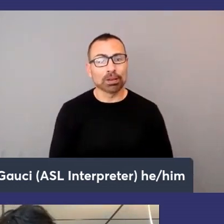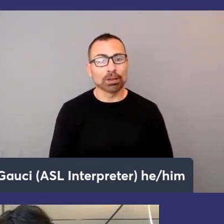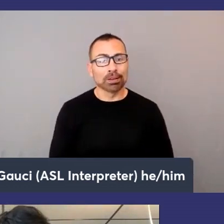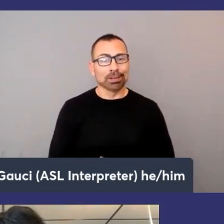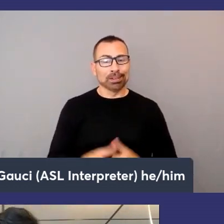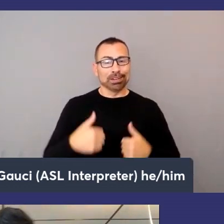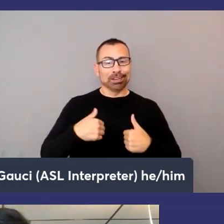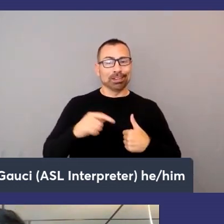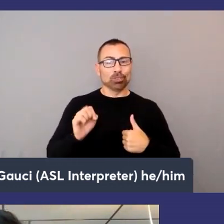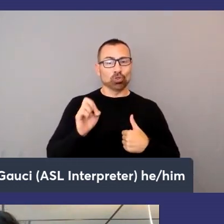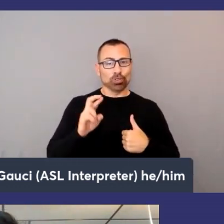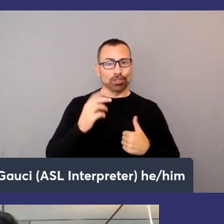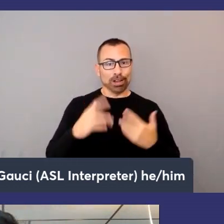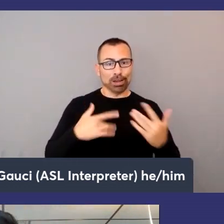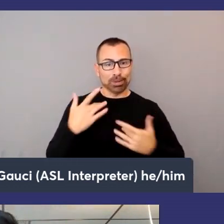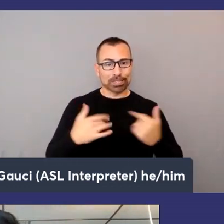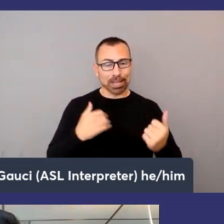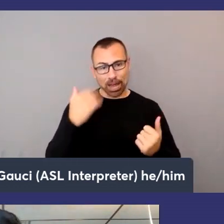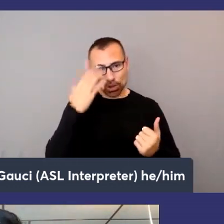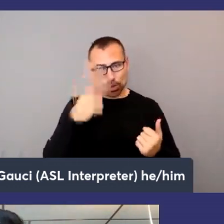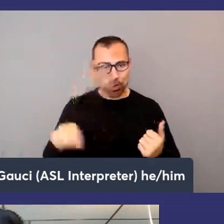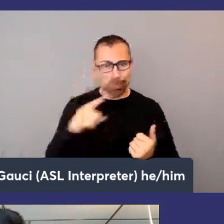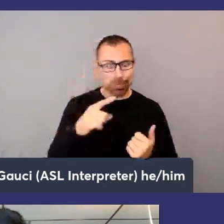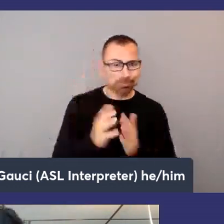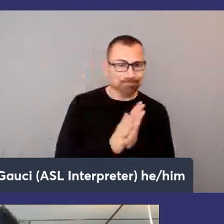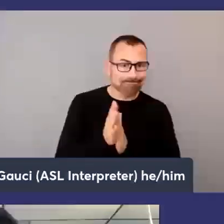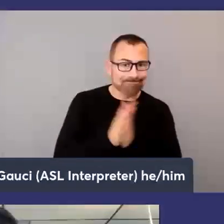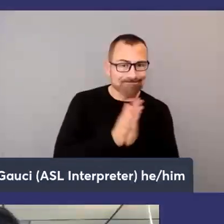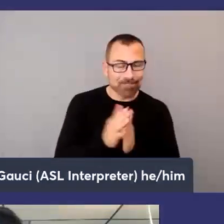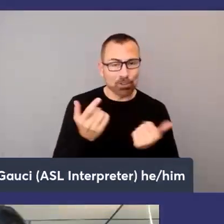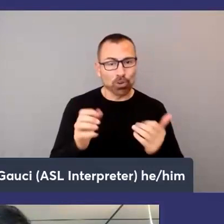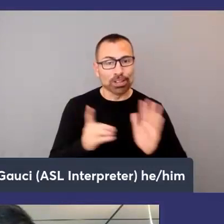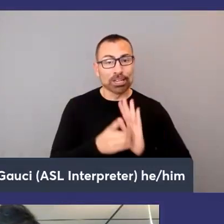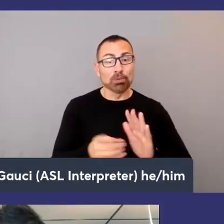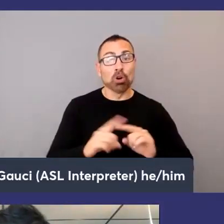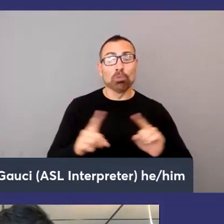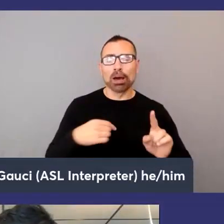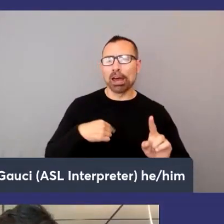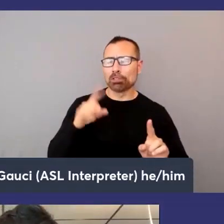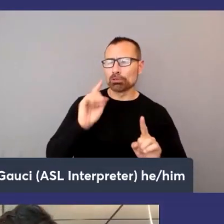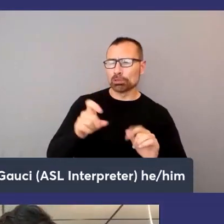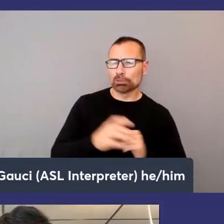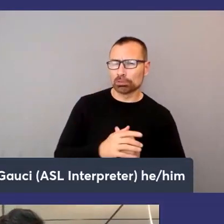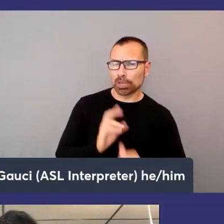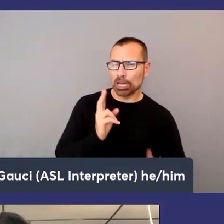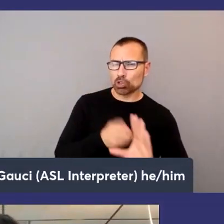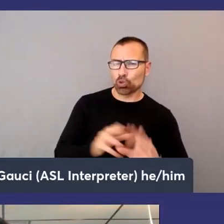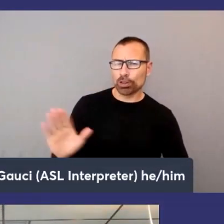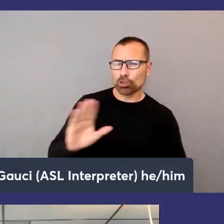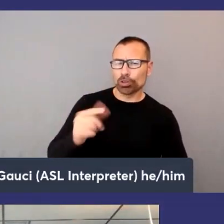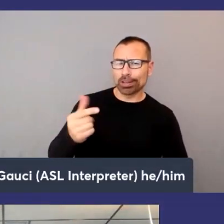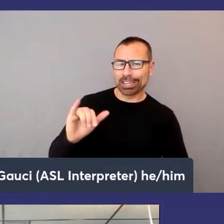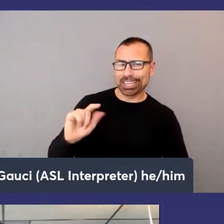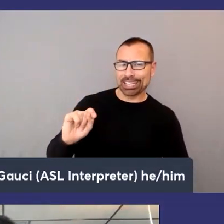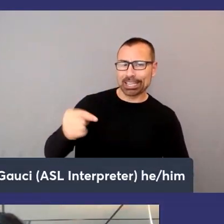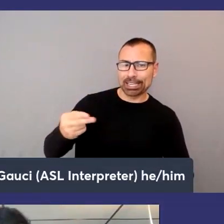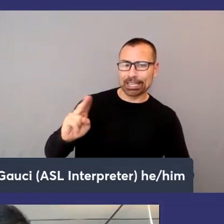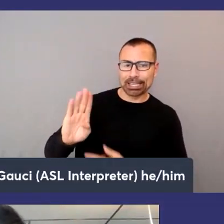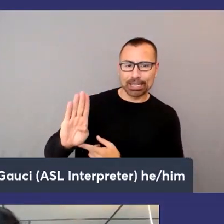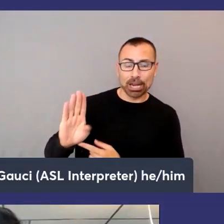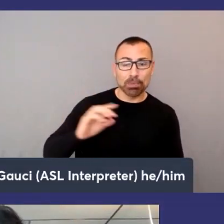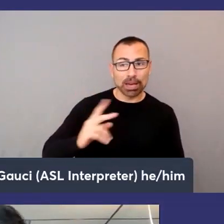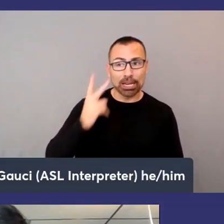demo. I know the audience is ready for it. But first, I have a question for the both of you. I got on your GitHub and I saw on the Linter